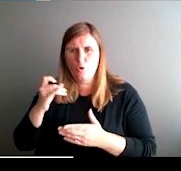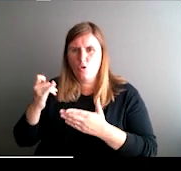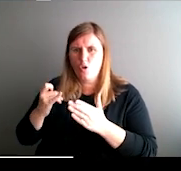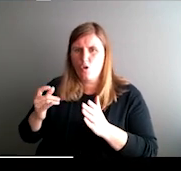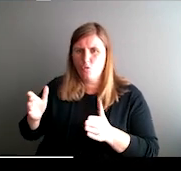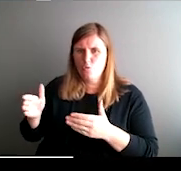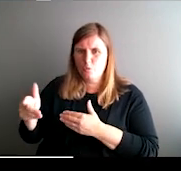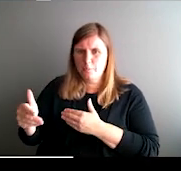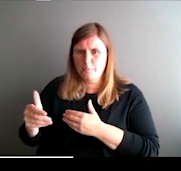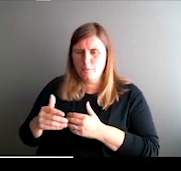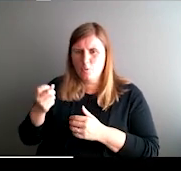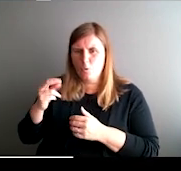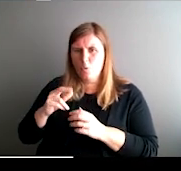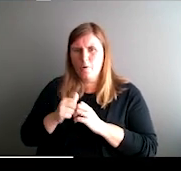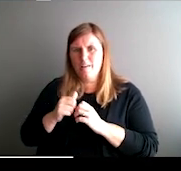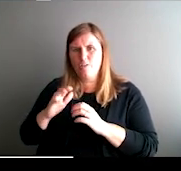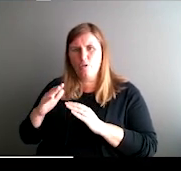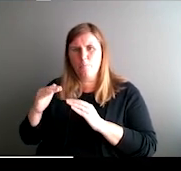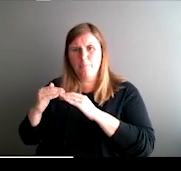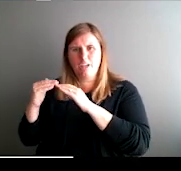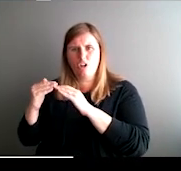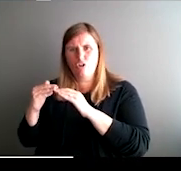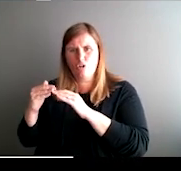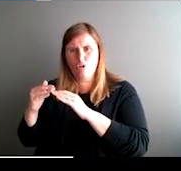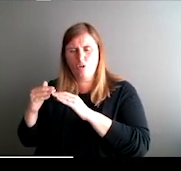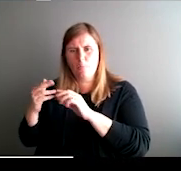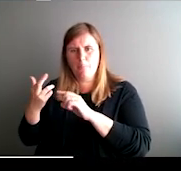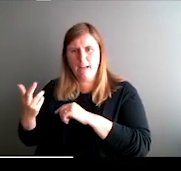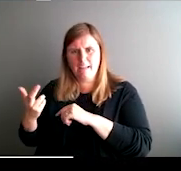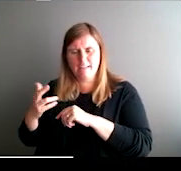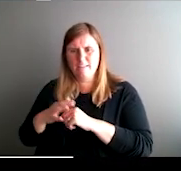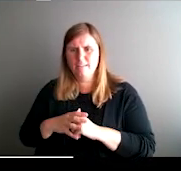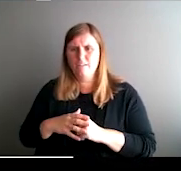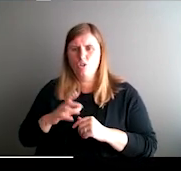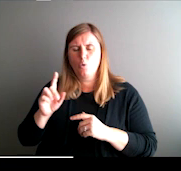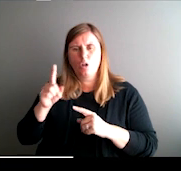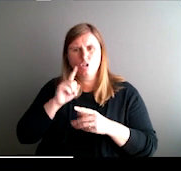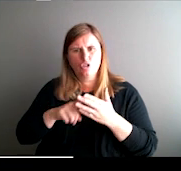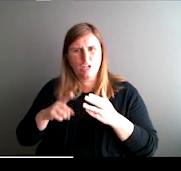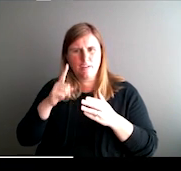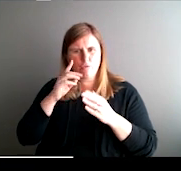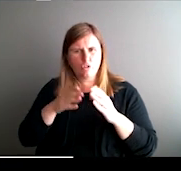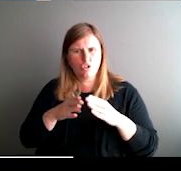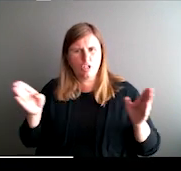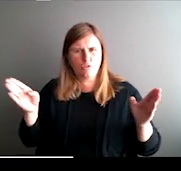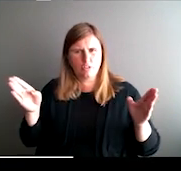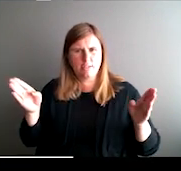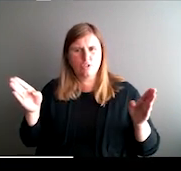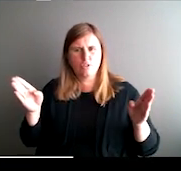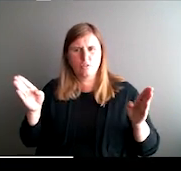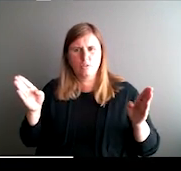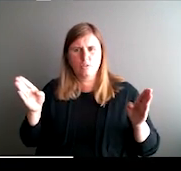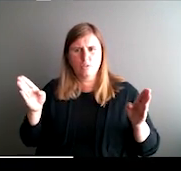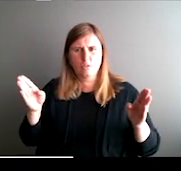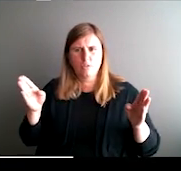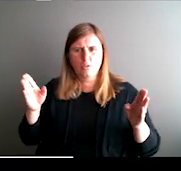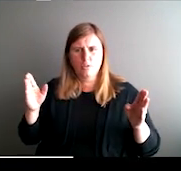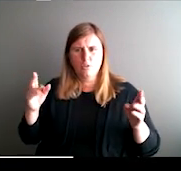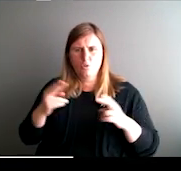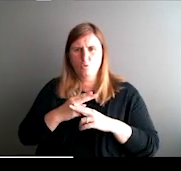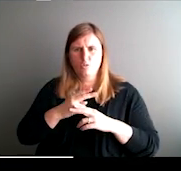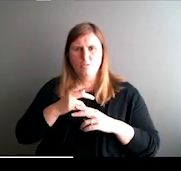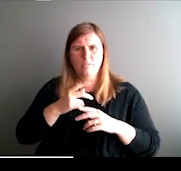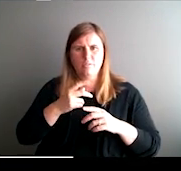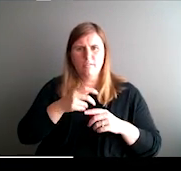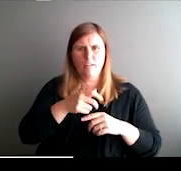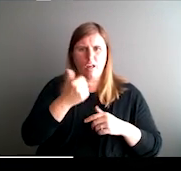room or with their peer buddy or anything else. You want to check for generalization across people, across